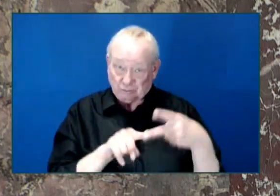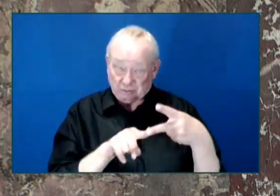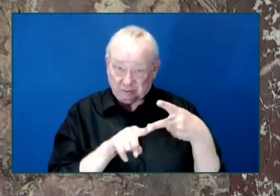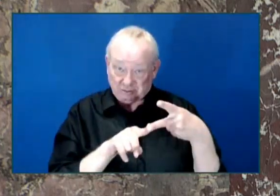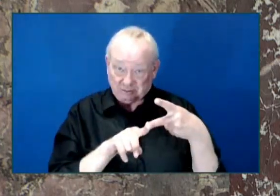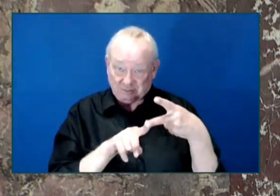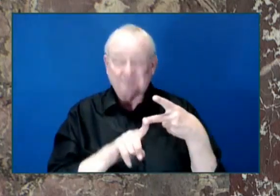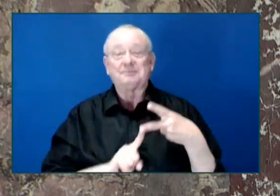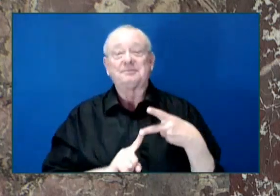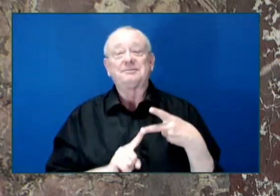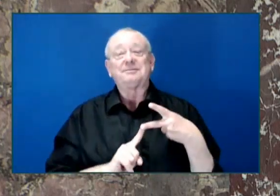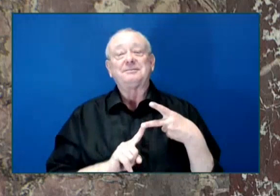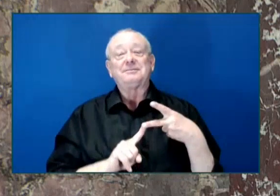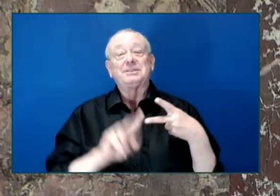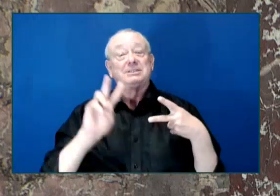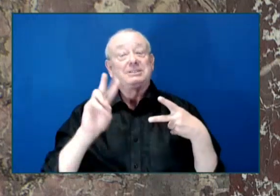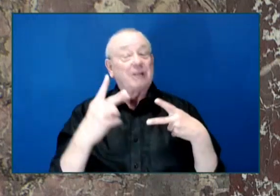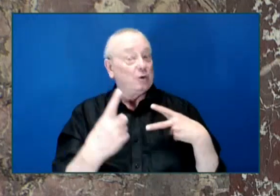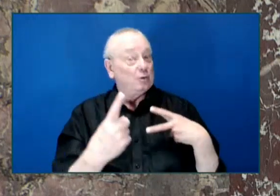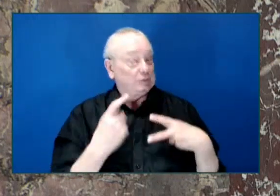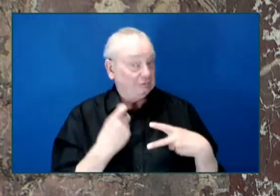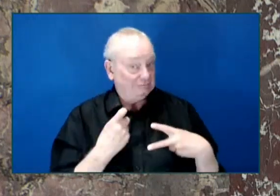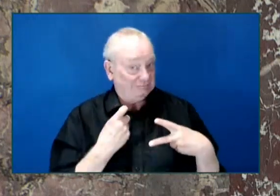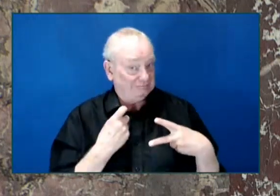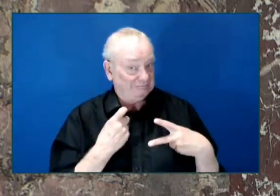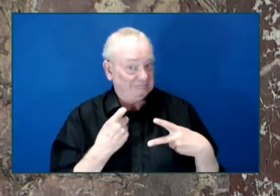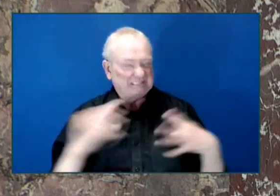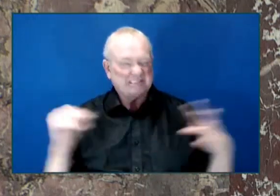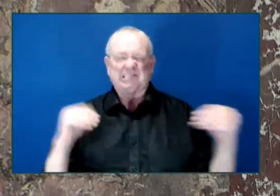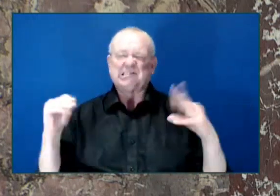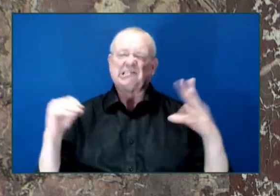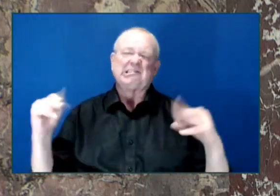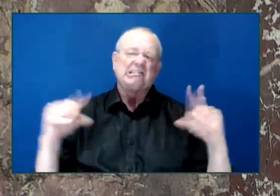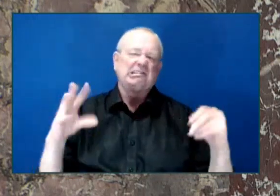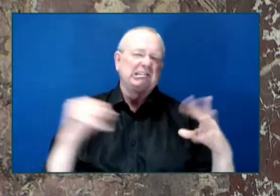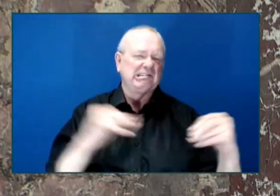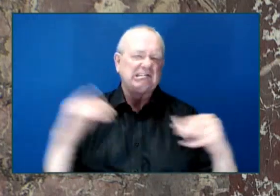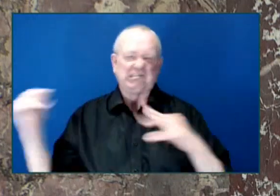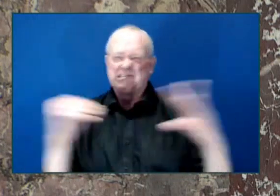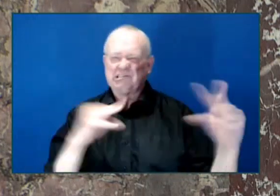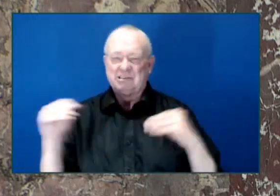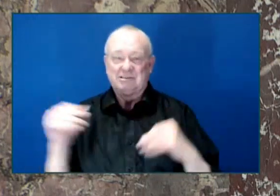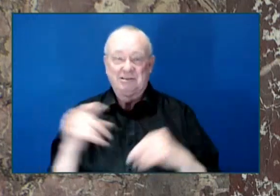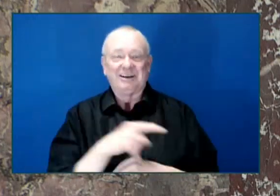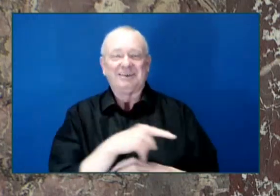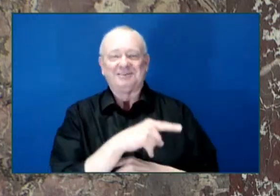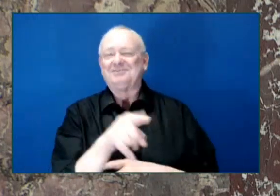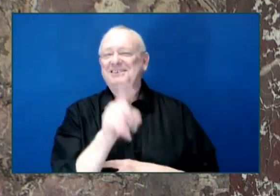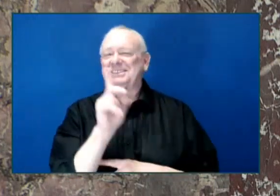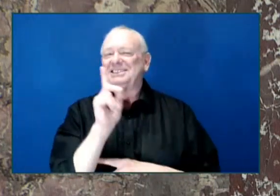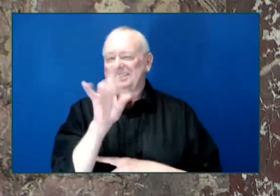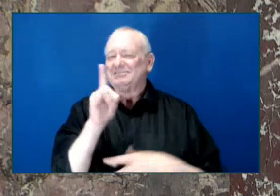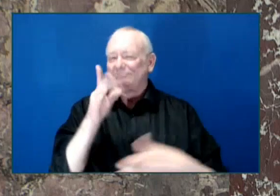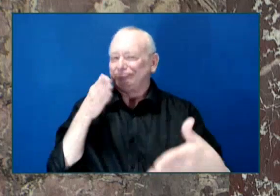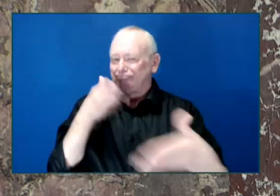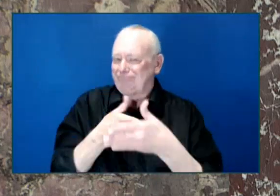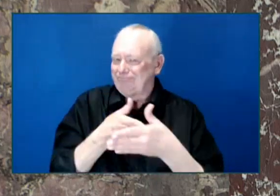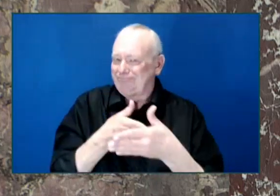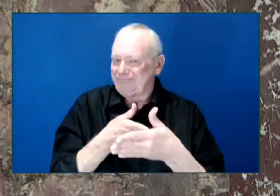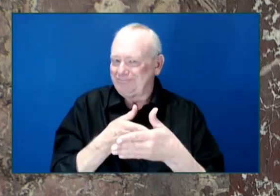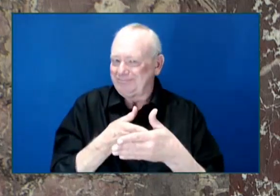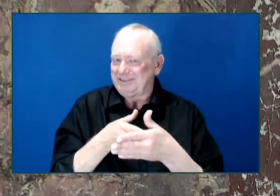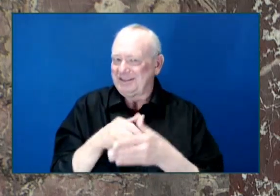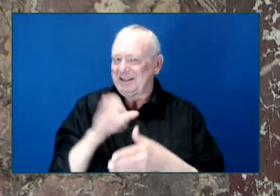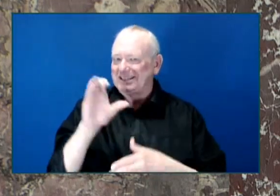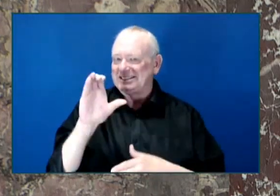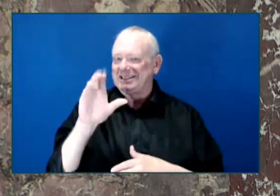the members did, in fact, vote against Bill C-36, or Bill 36. But of course, that was after they voted for